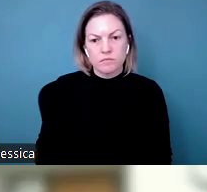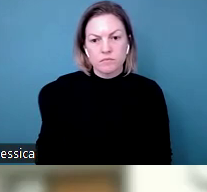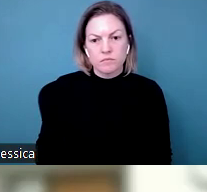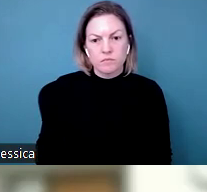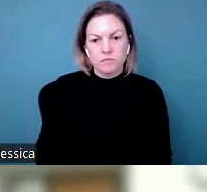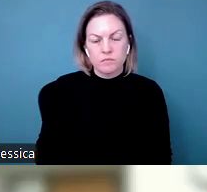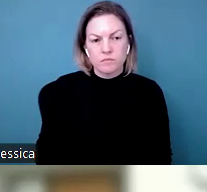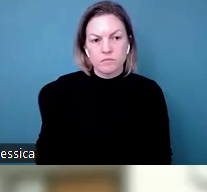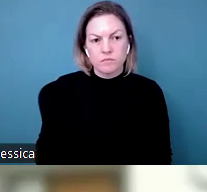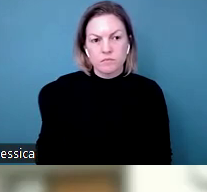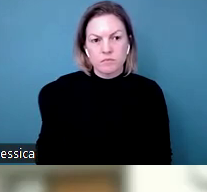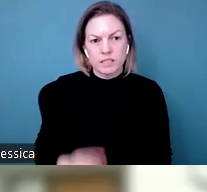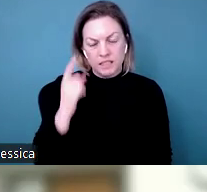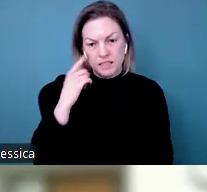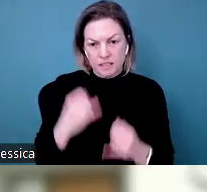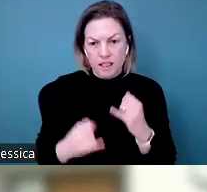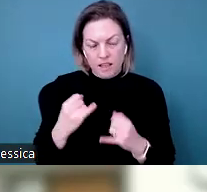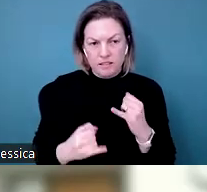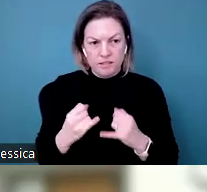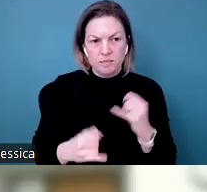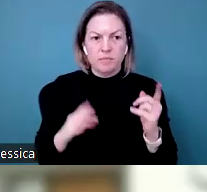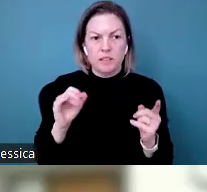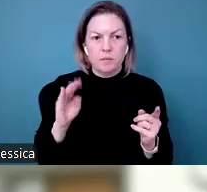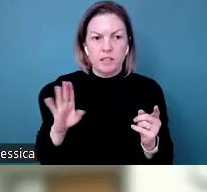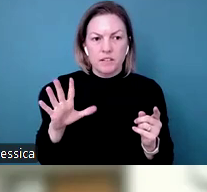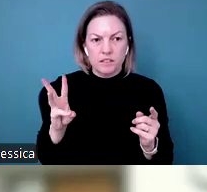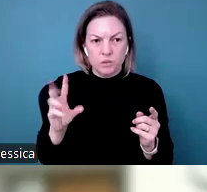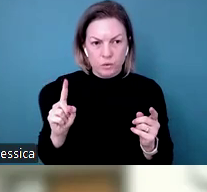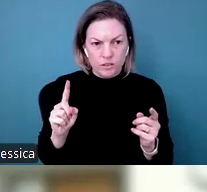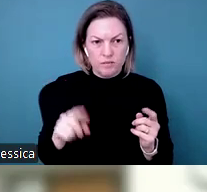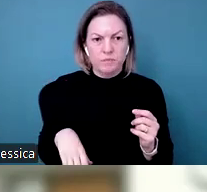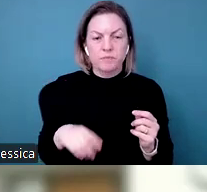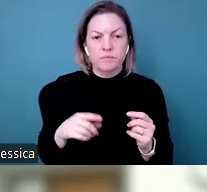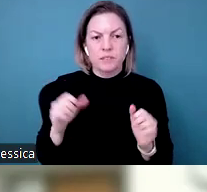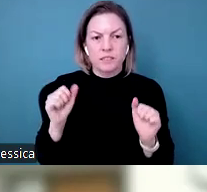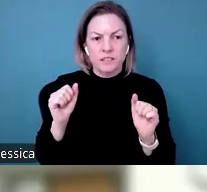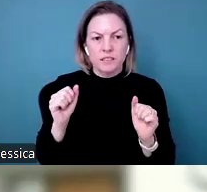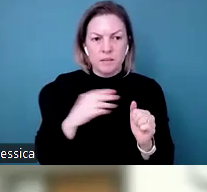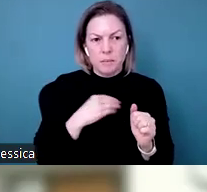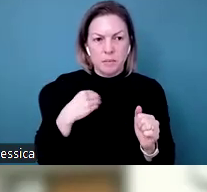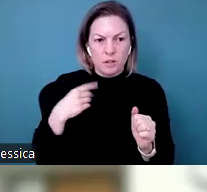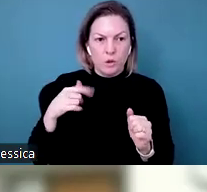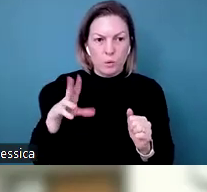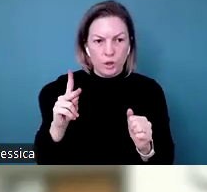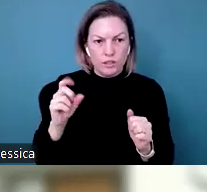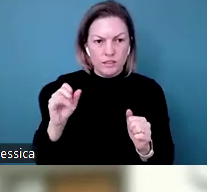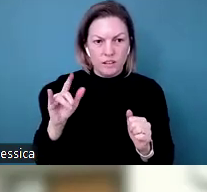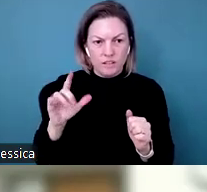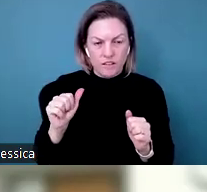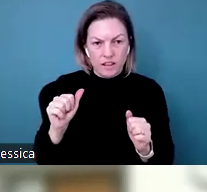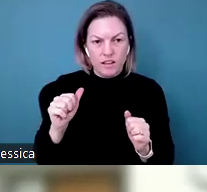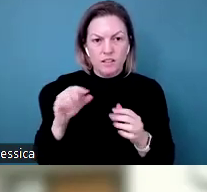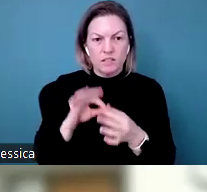And I believe this is my last one. It's AB 561 by Assemblymember Cork Silva relating to restraining orders. This